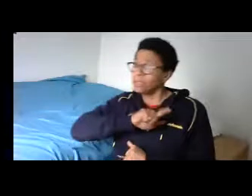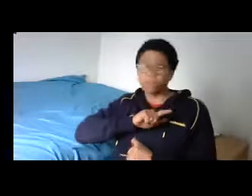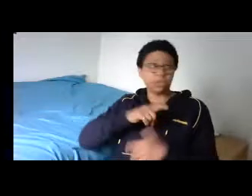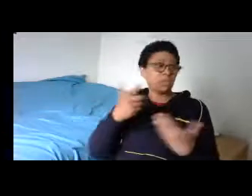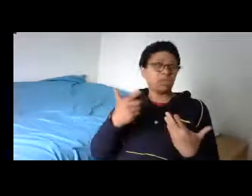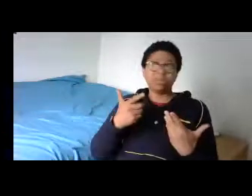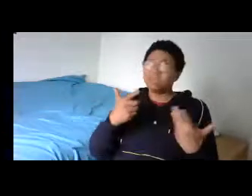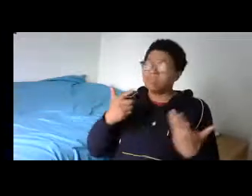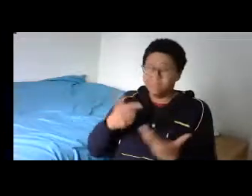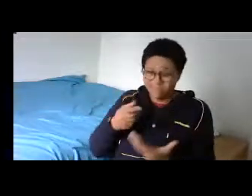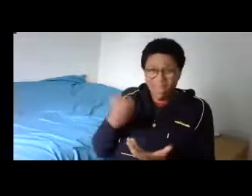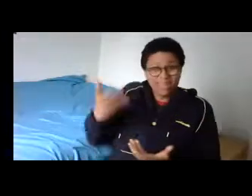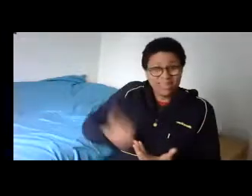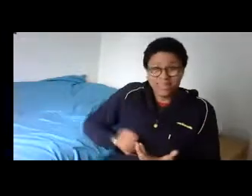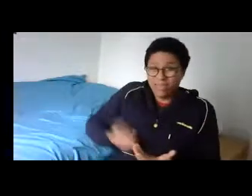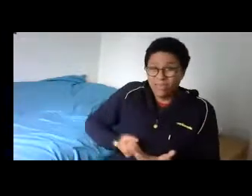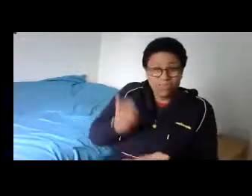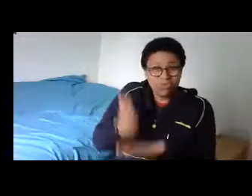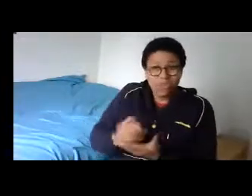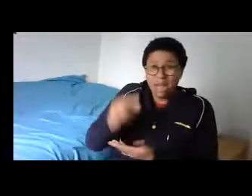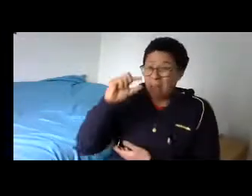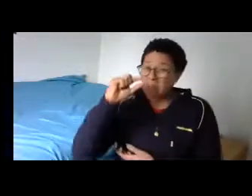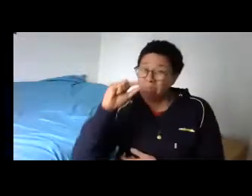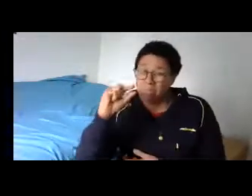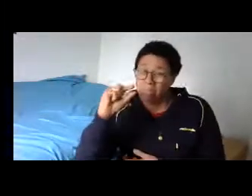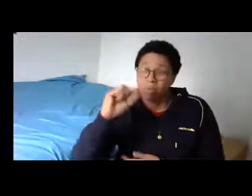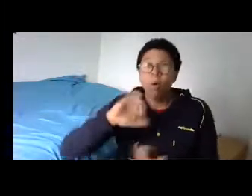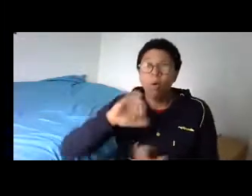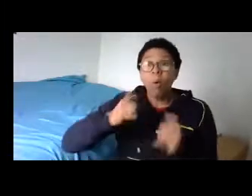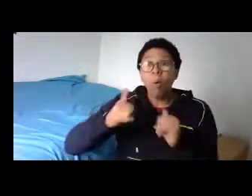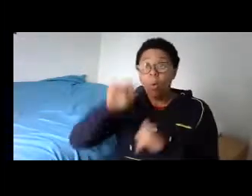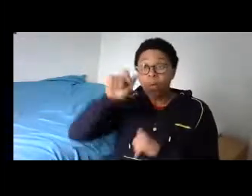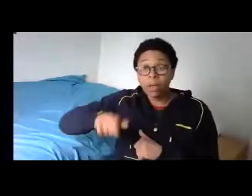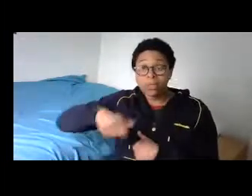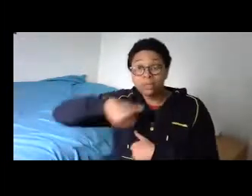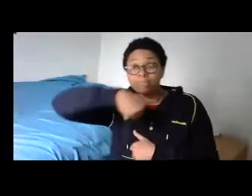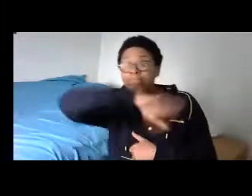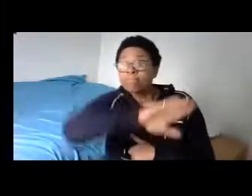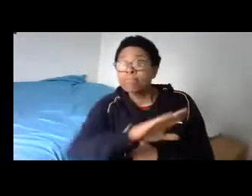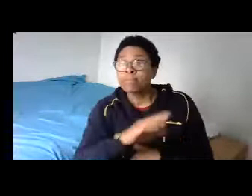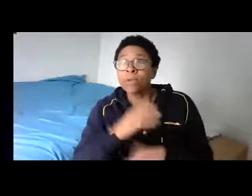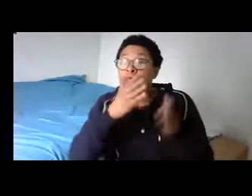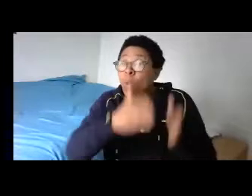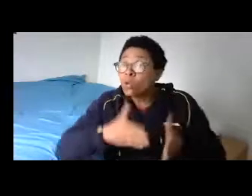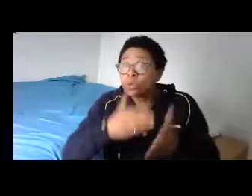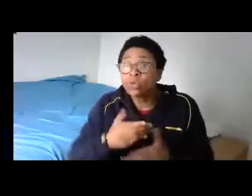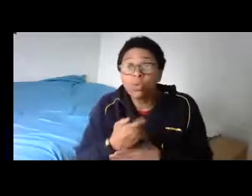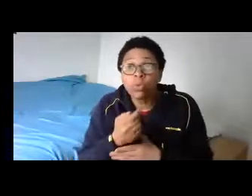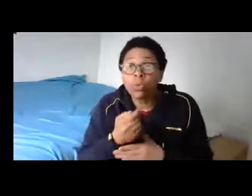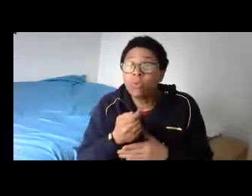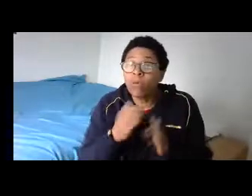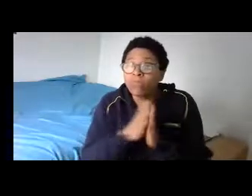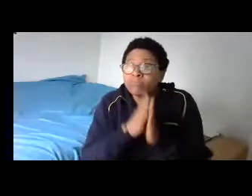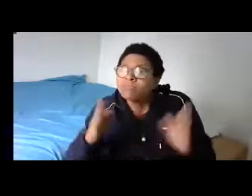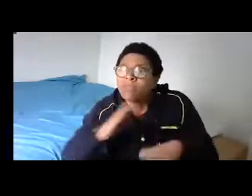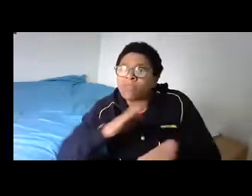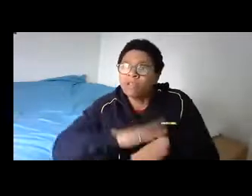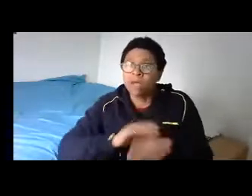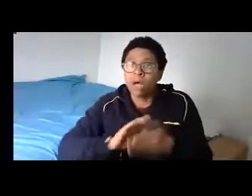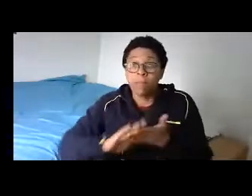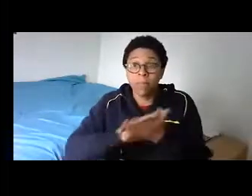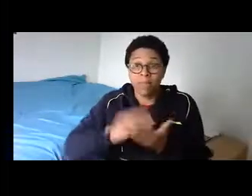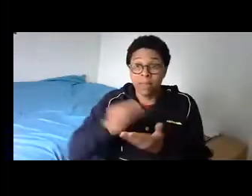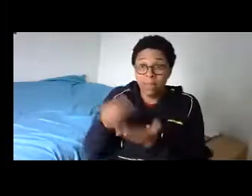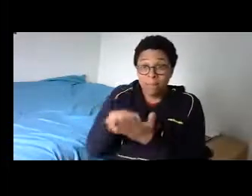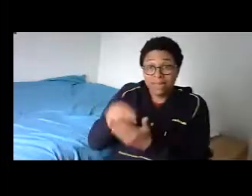in hospital or PAs getting sick and not being able to support you. And local authority, what they